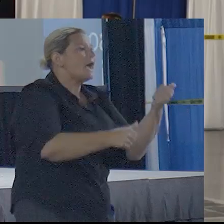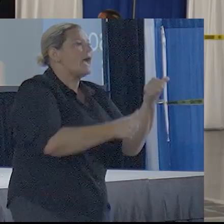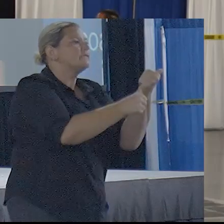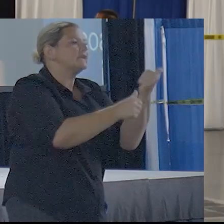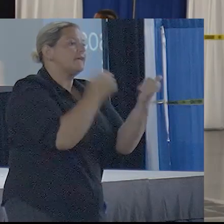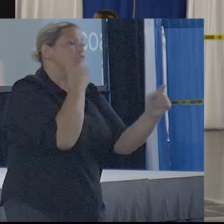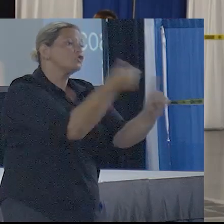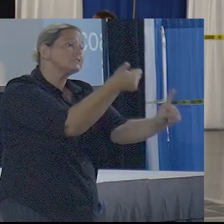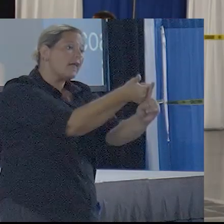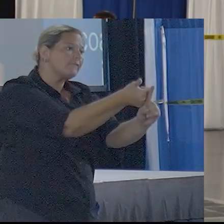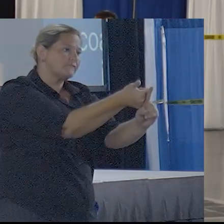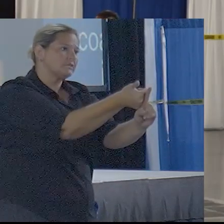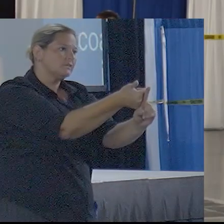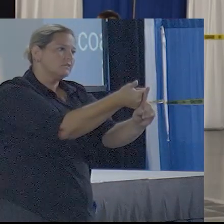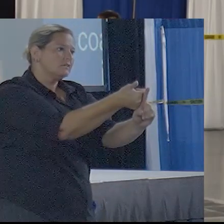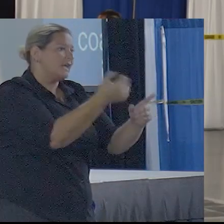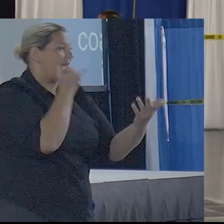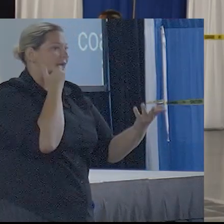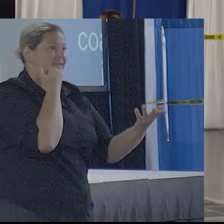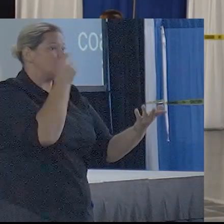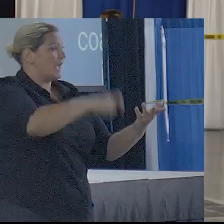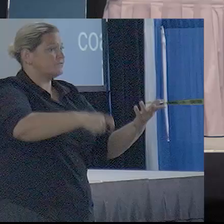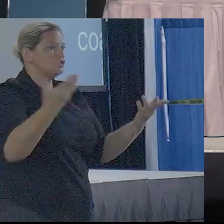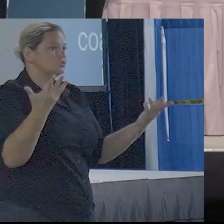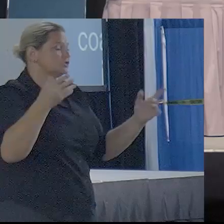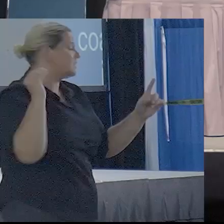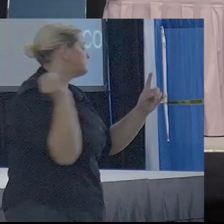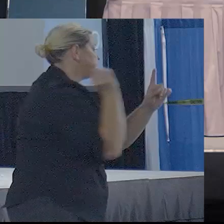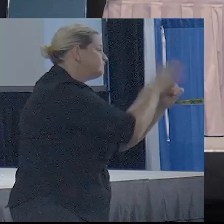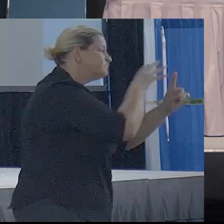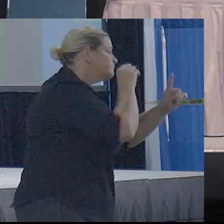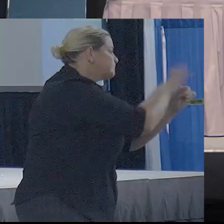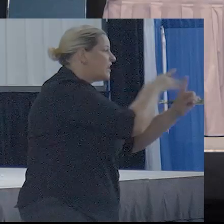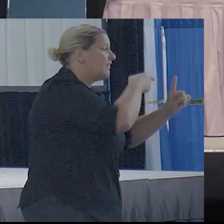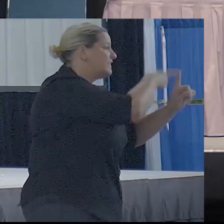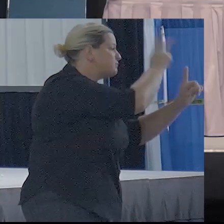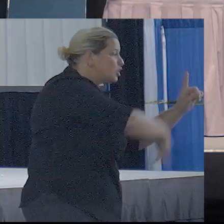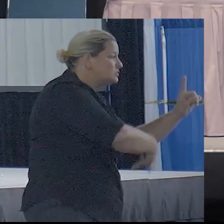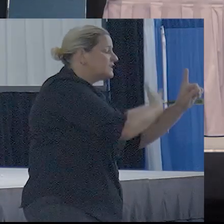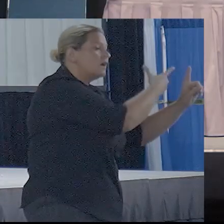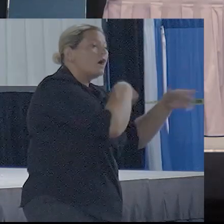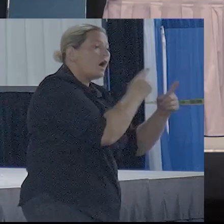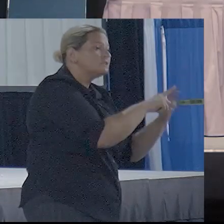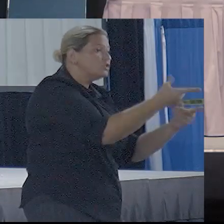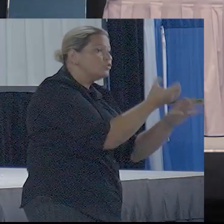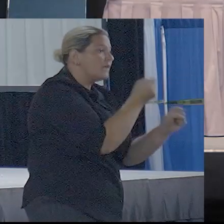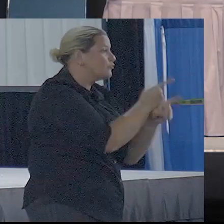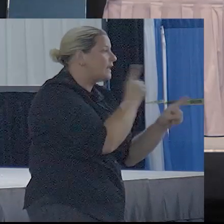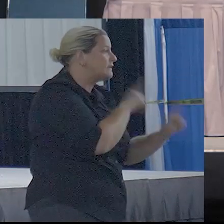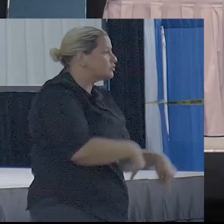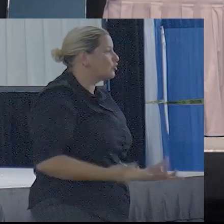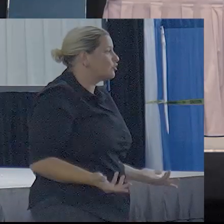people on the spot if you have to. Like to do that a lot, but so I want to thank my panelists today for being here, and Lex and